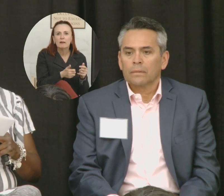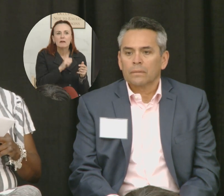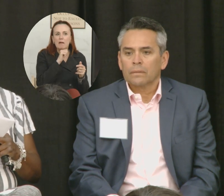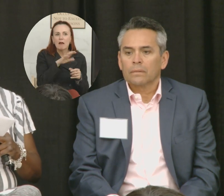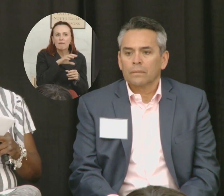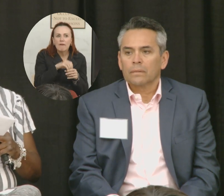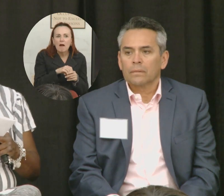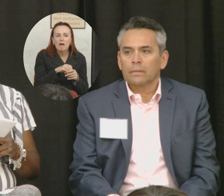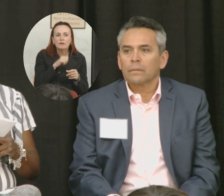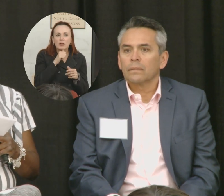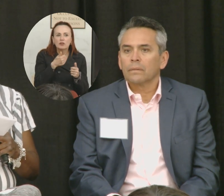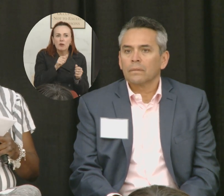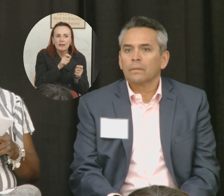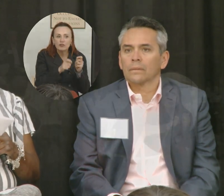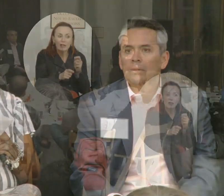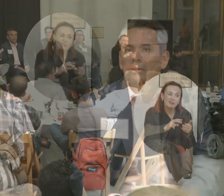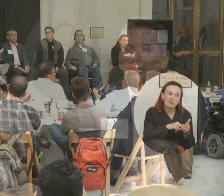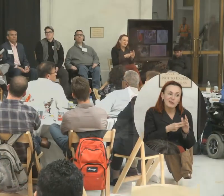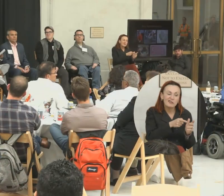situation.